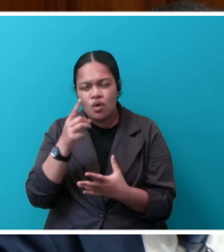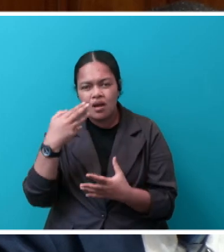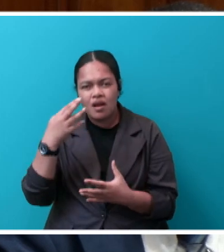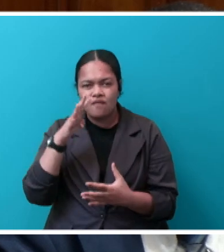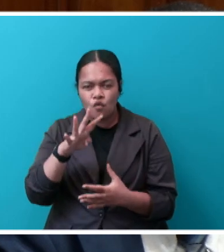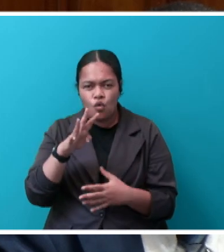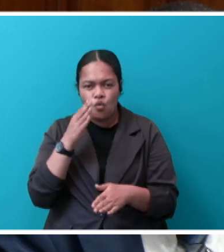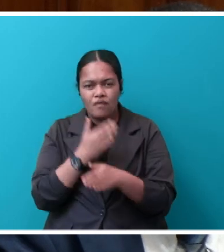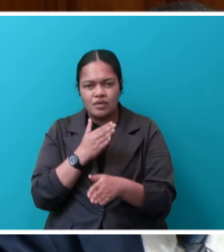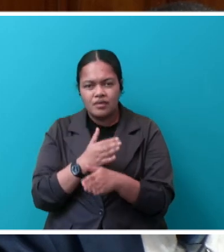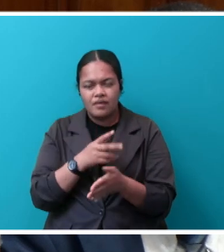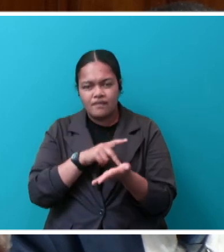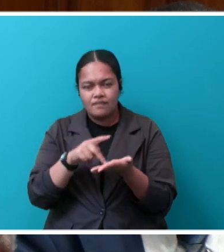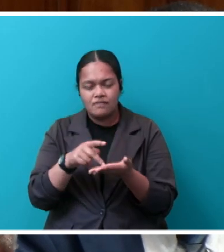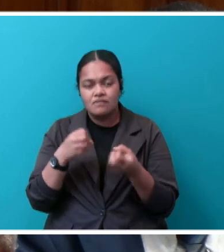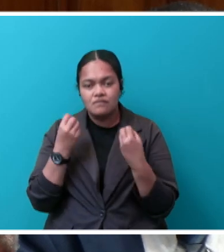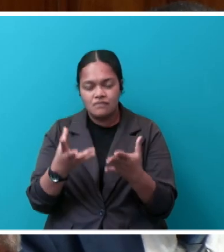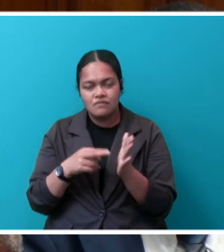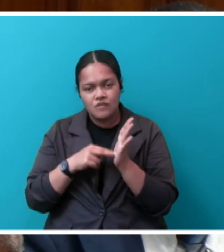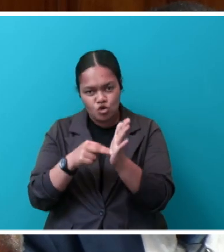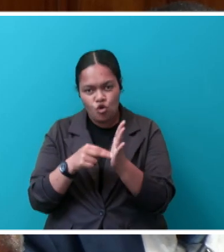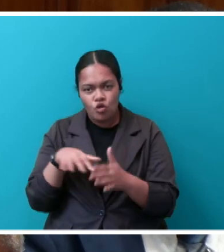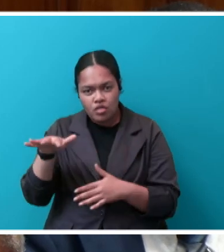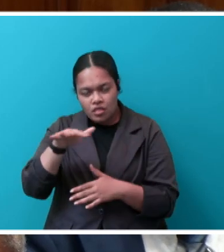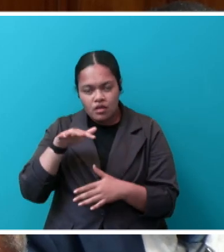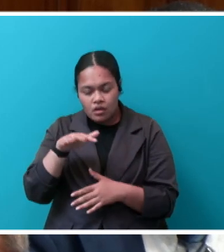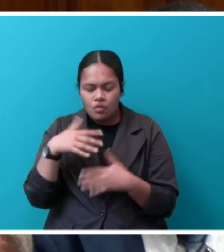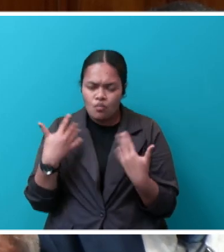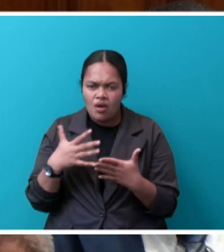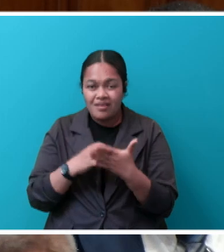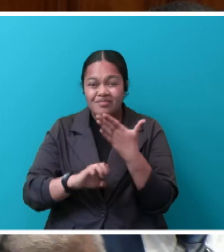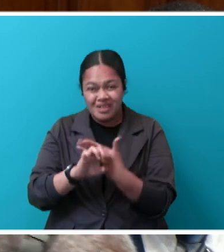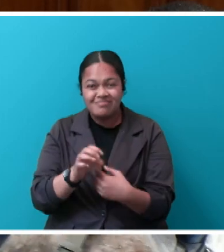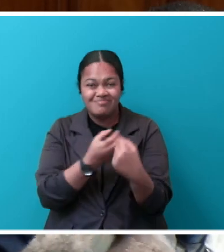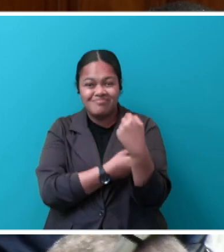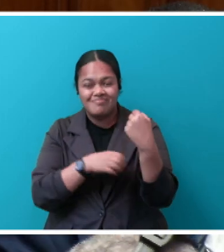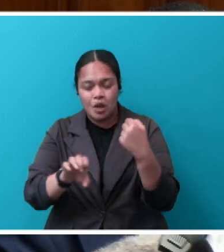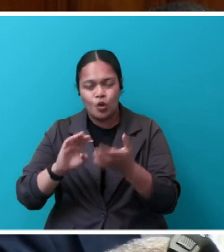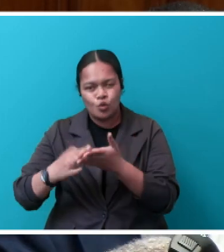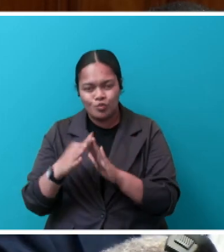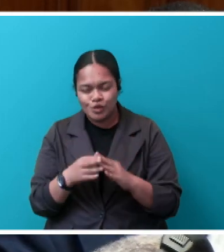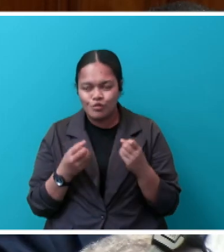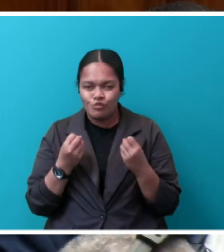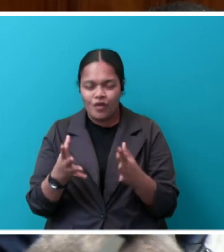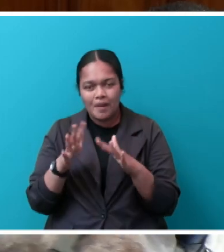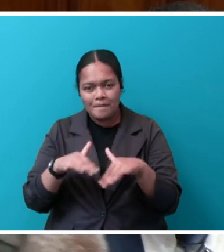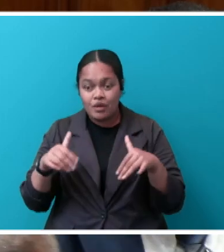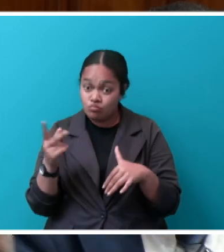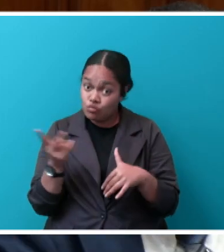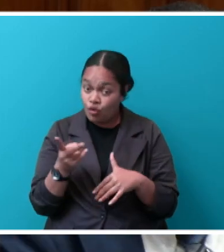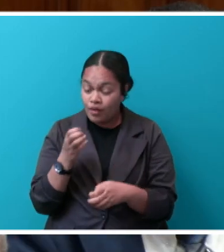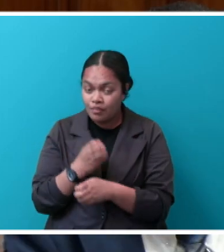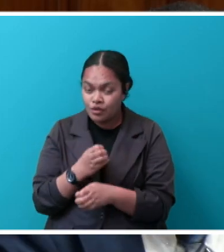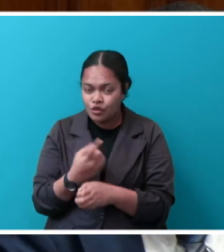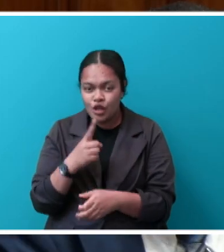vacancies for people in the North. Such events empower communities and provide platforms for both employers and